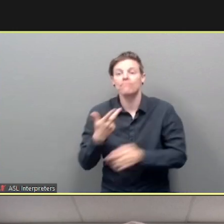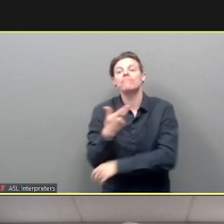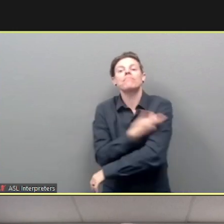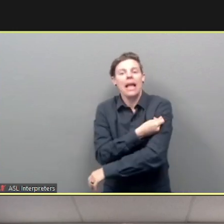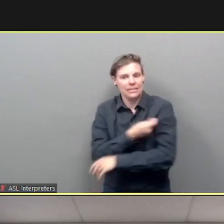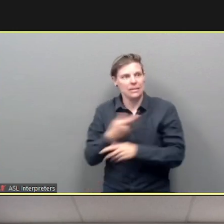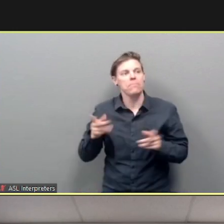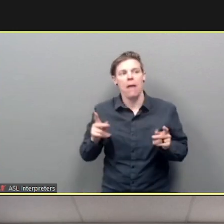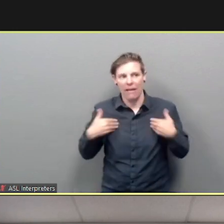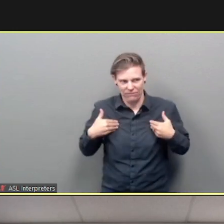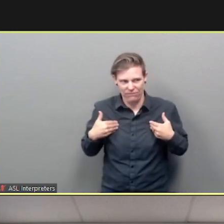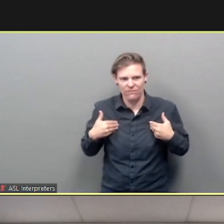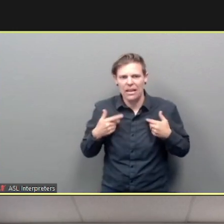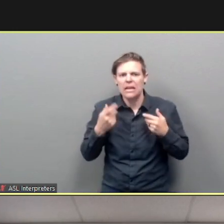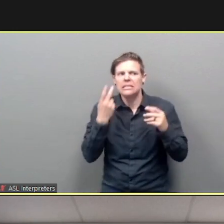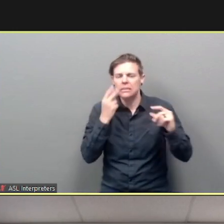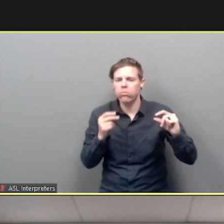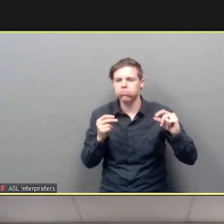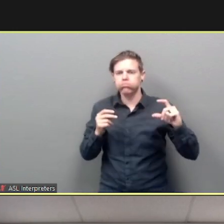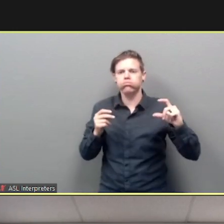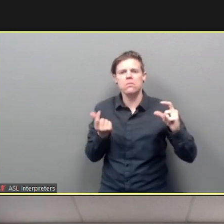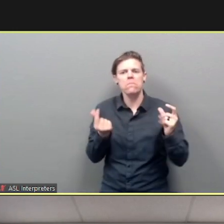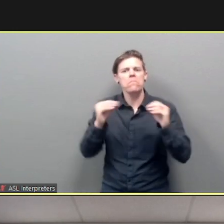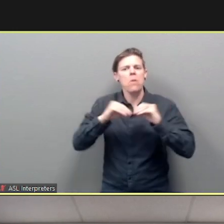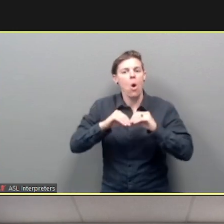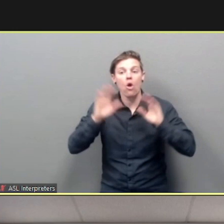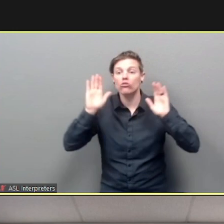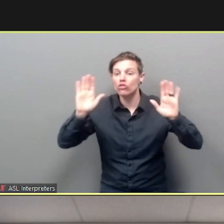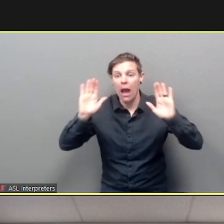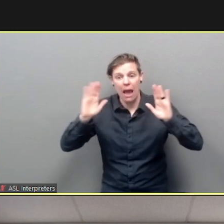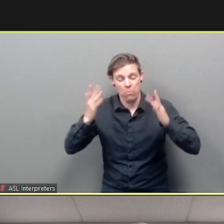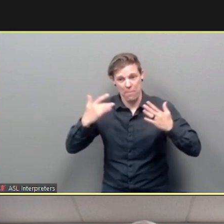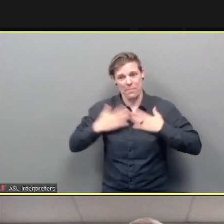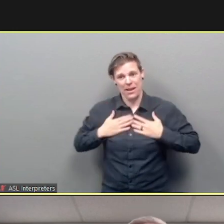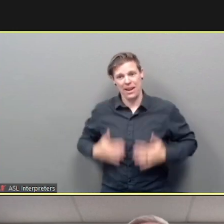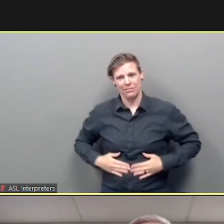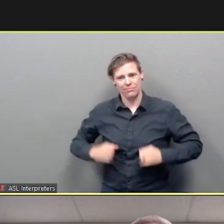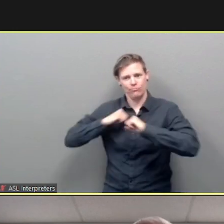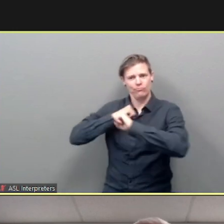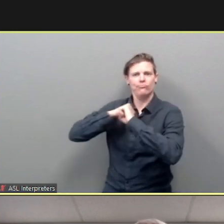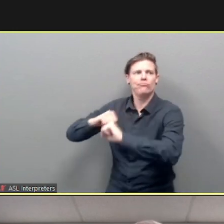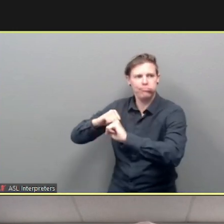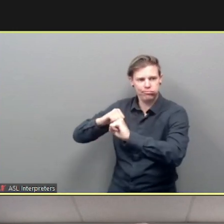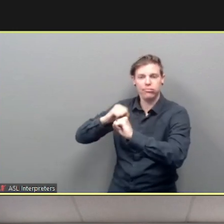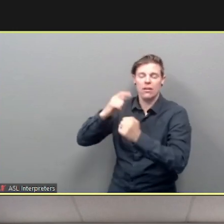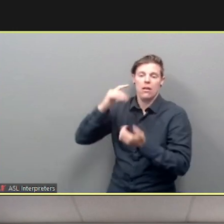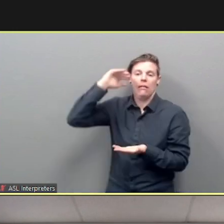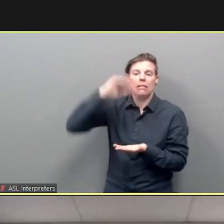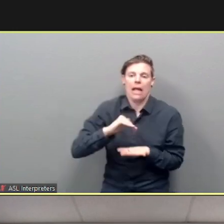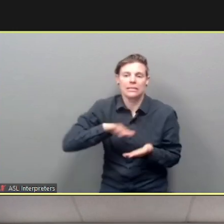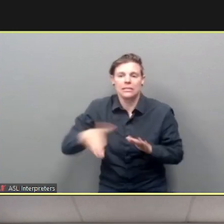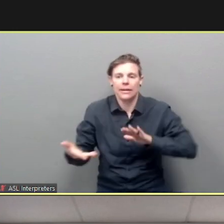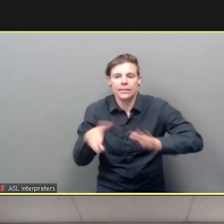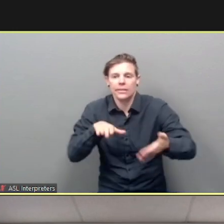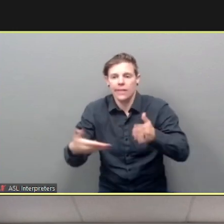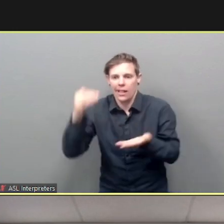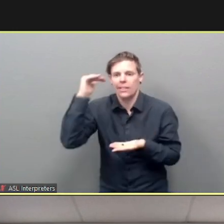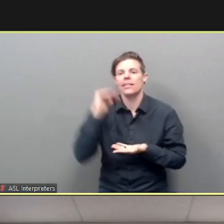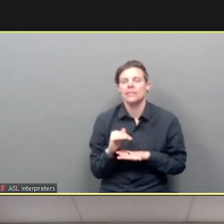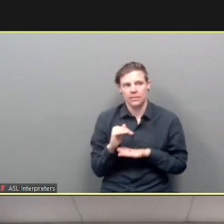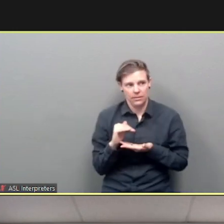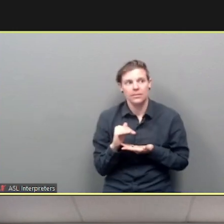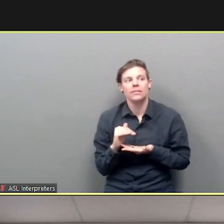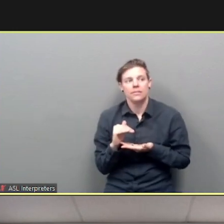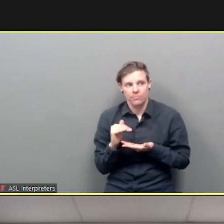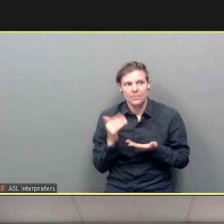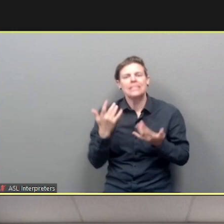still getting great protection and reducing the risk of death, but they're growing. So more cases, more hospitalizations,